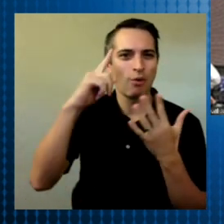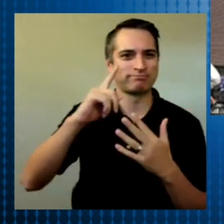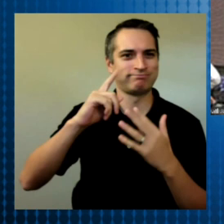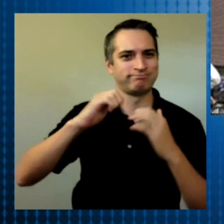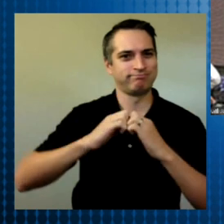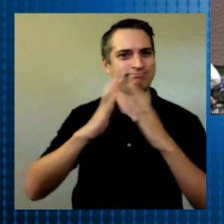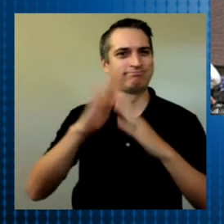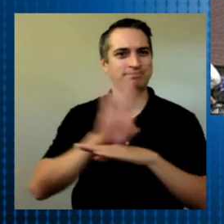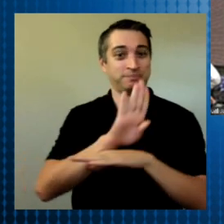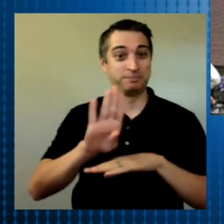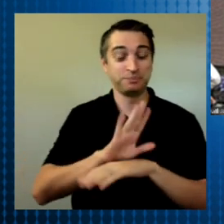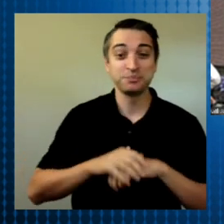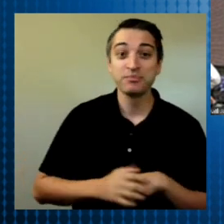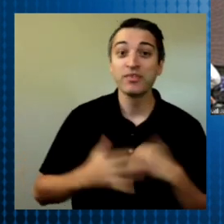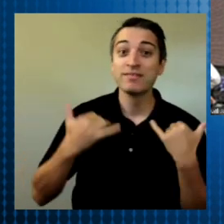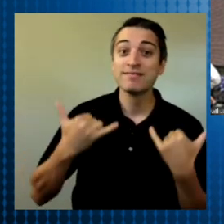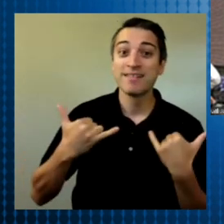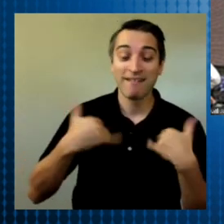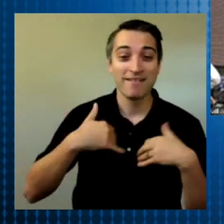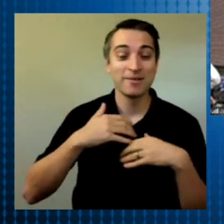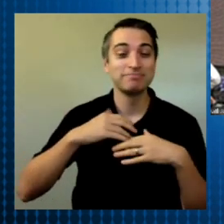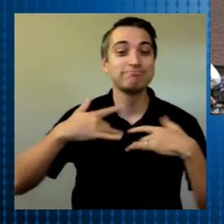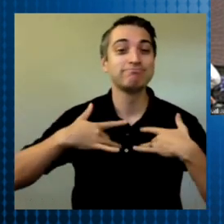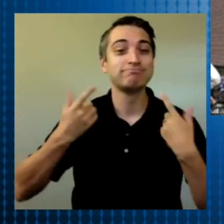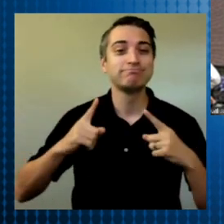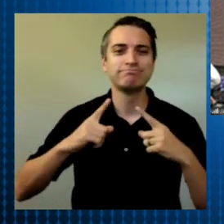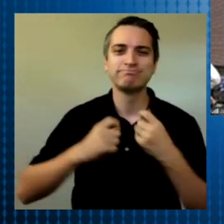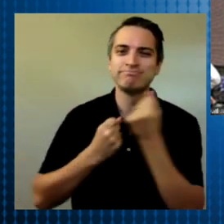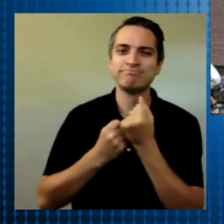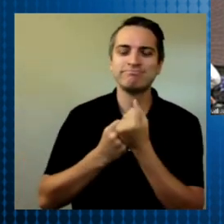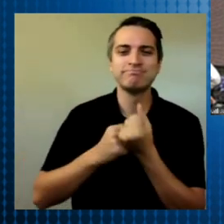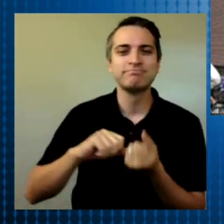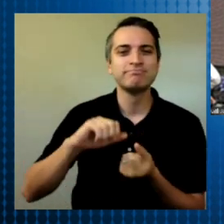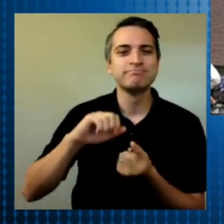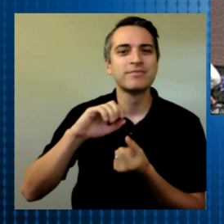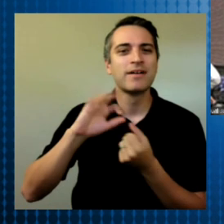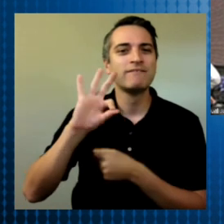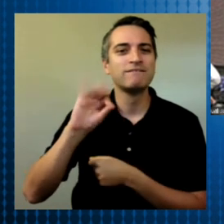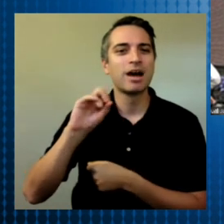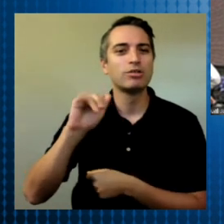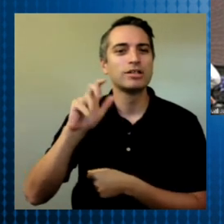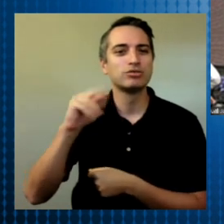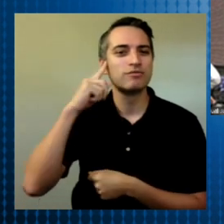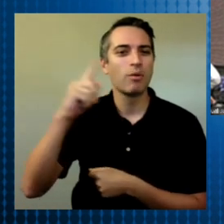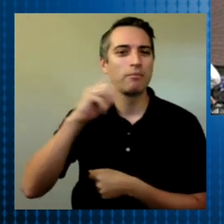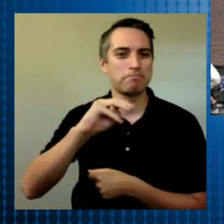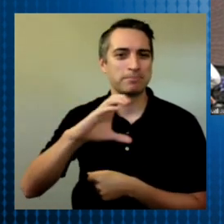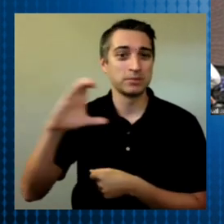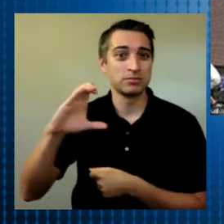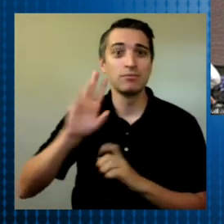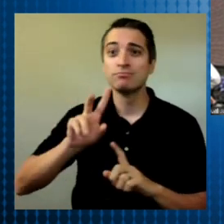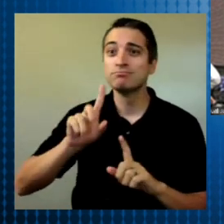sponsored by the Foundation for Mott Community College, whose purpose is to enhance the quality of